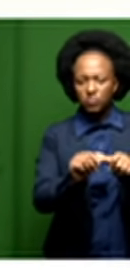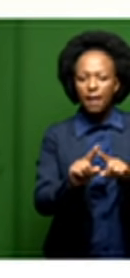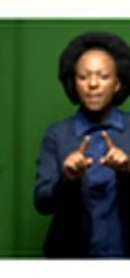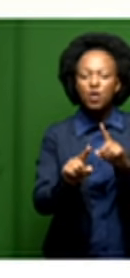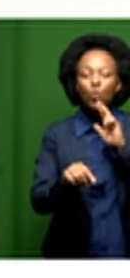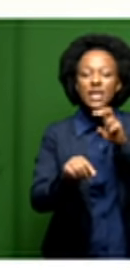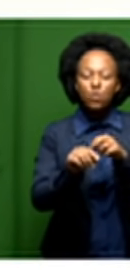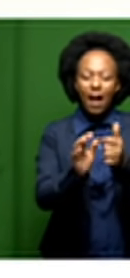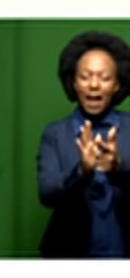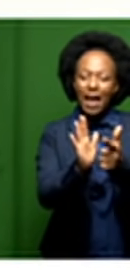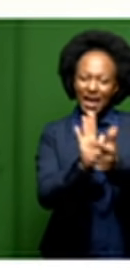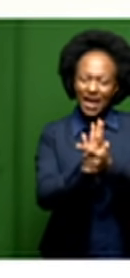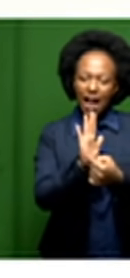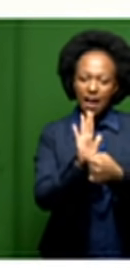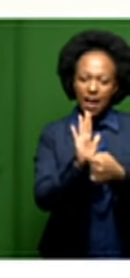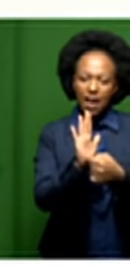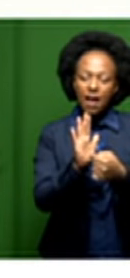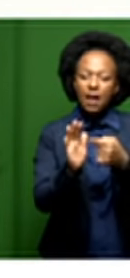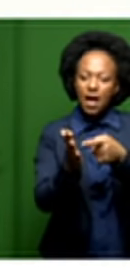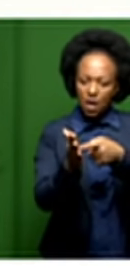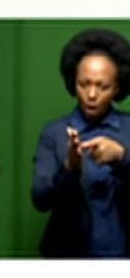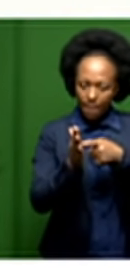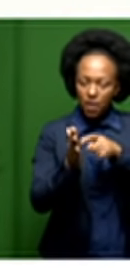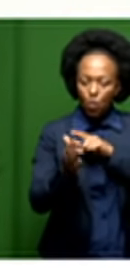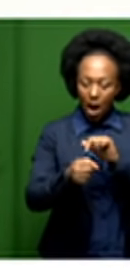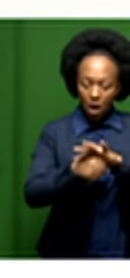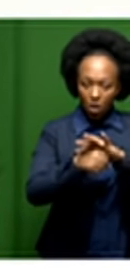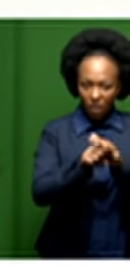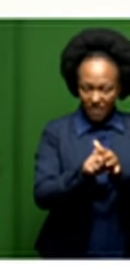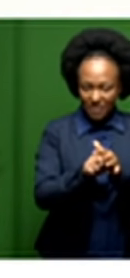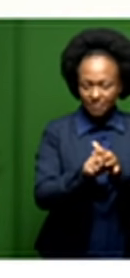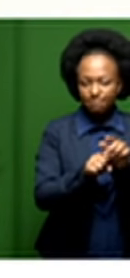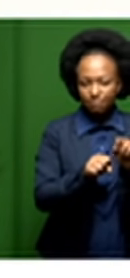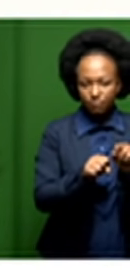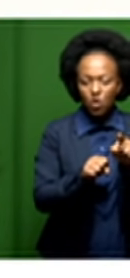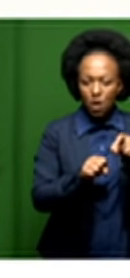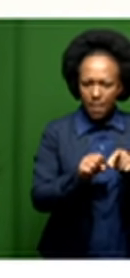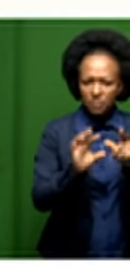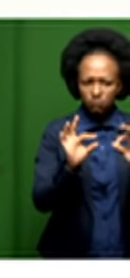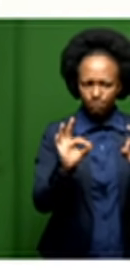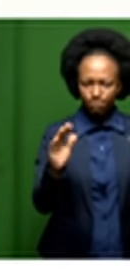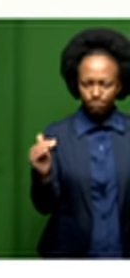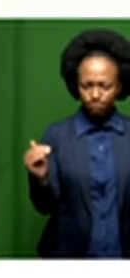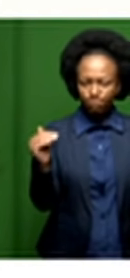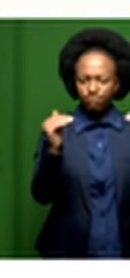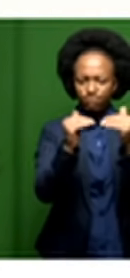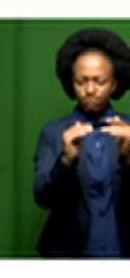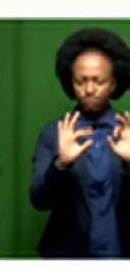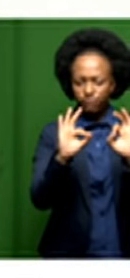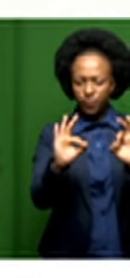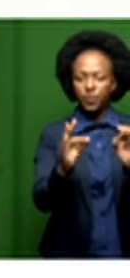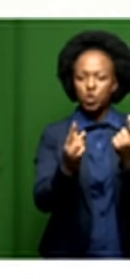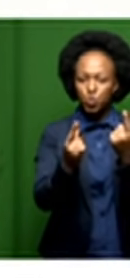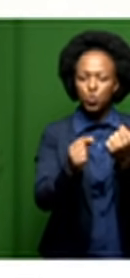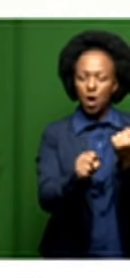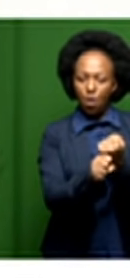legal requirement so that due to COVID-19 pandemic, we should still be on par in terms of delivering